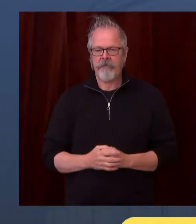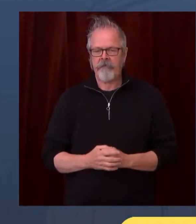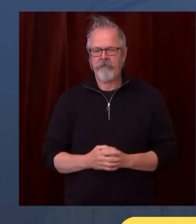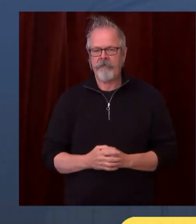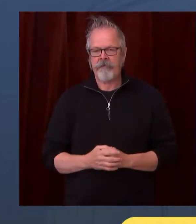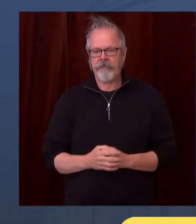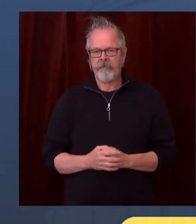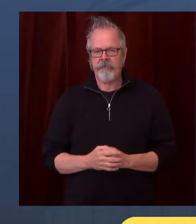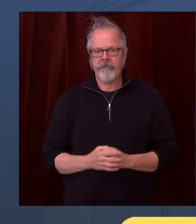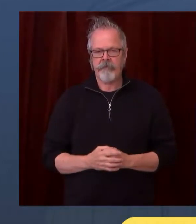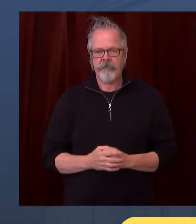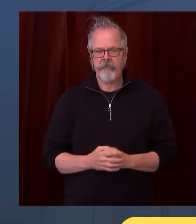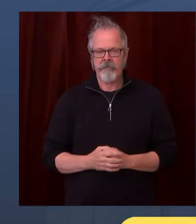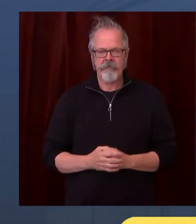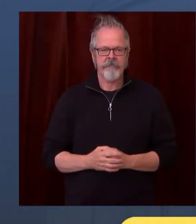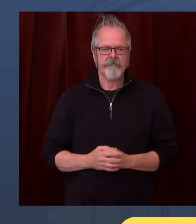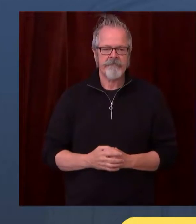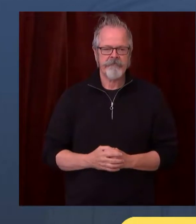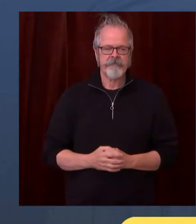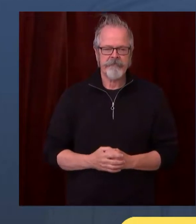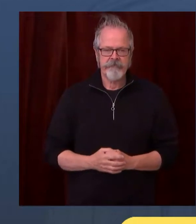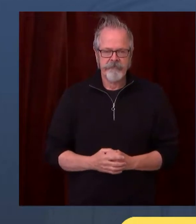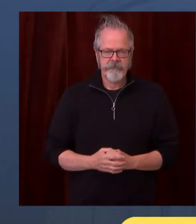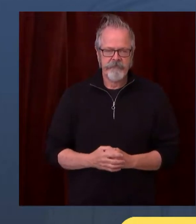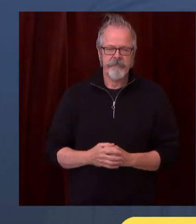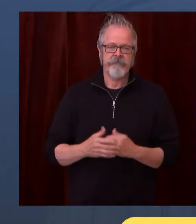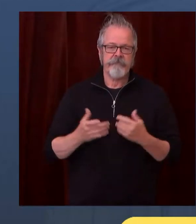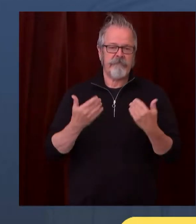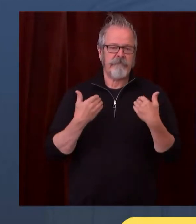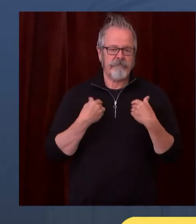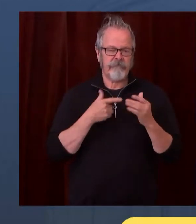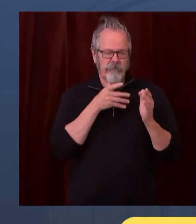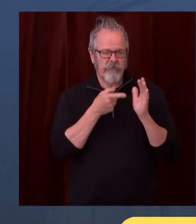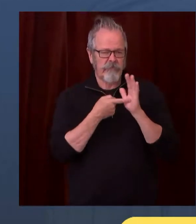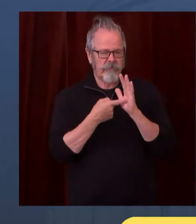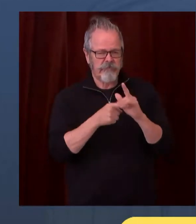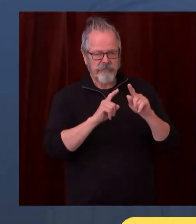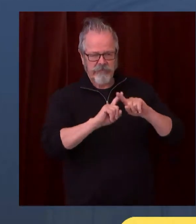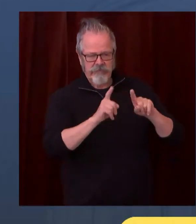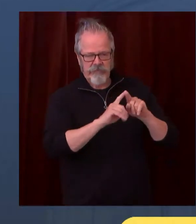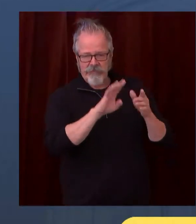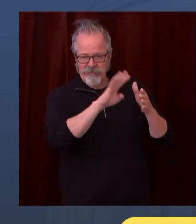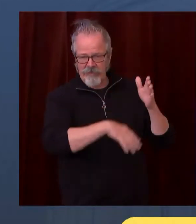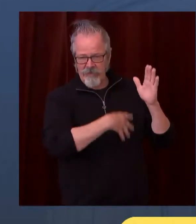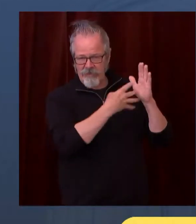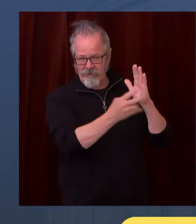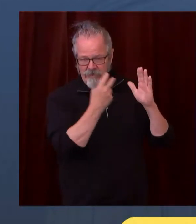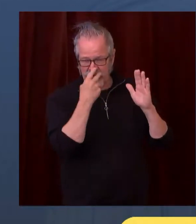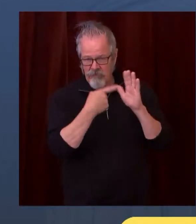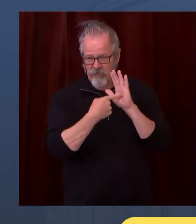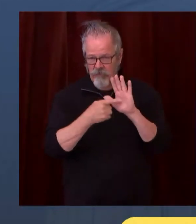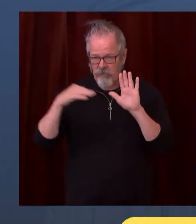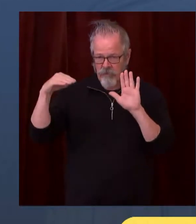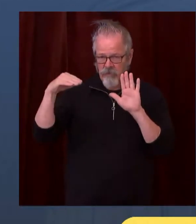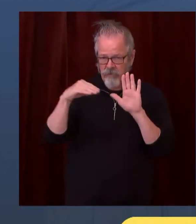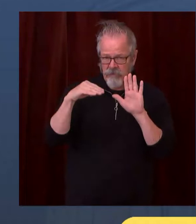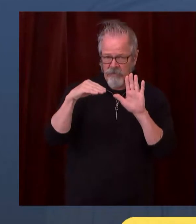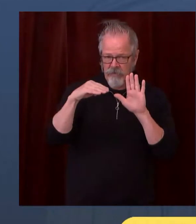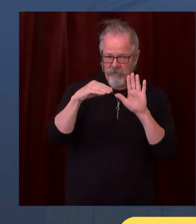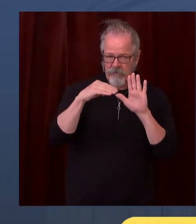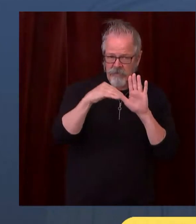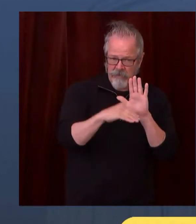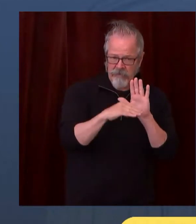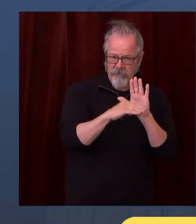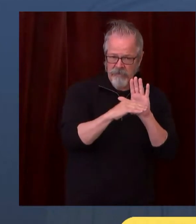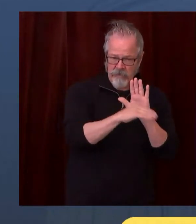significance. And we're hopeful that this trend is going to continue. We think that we've